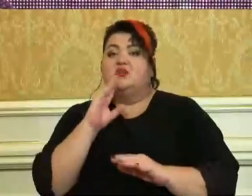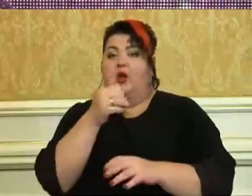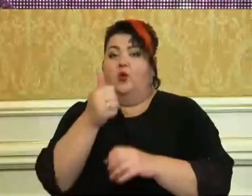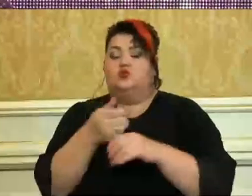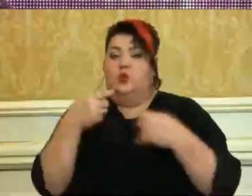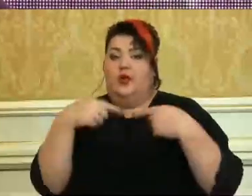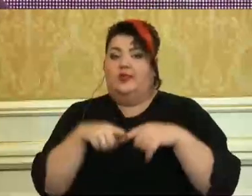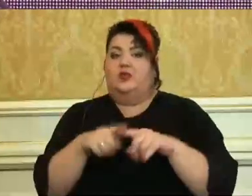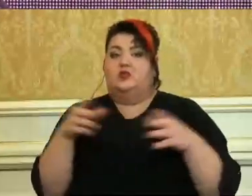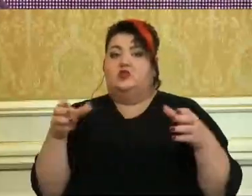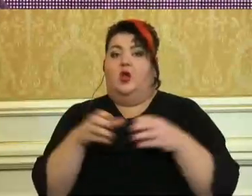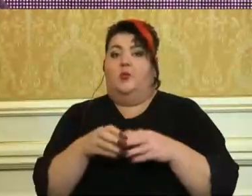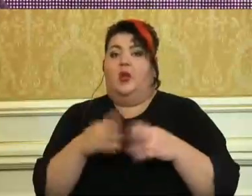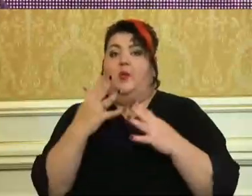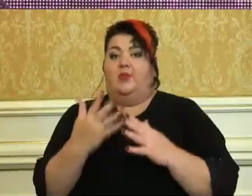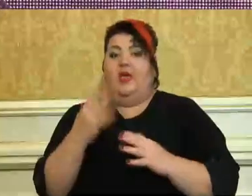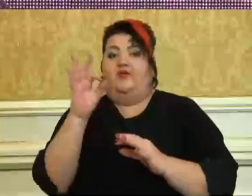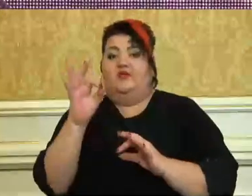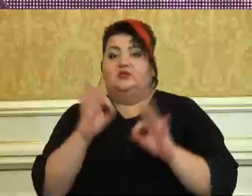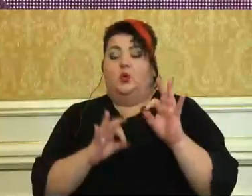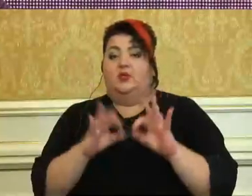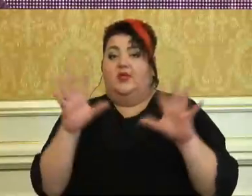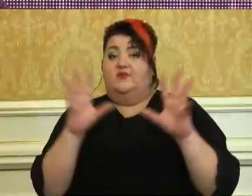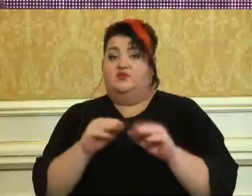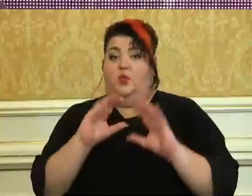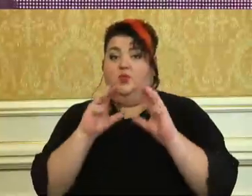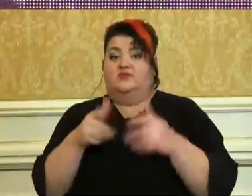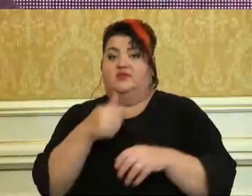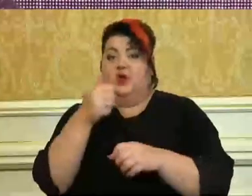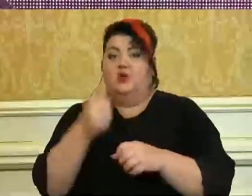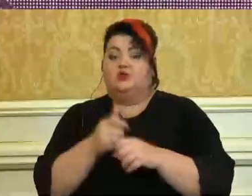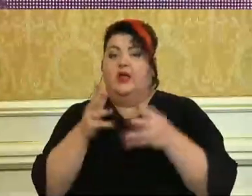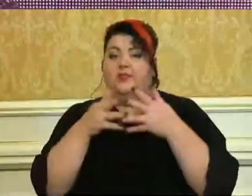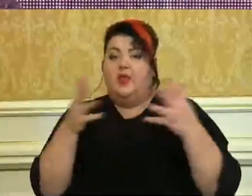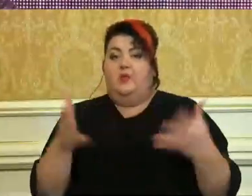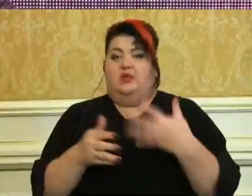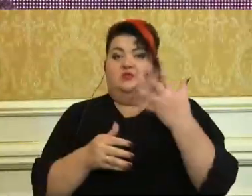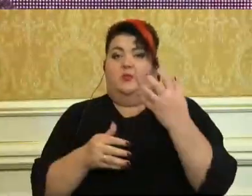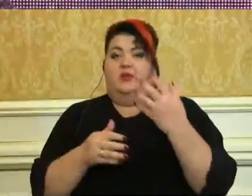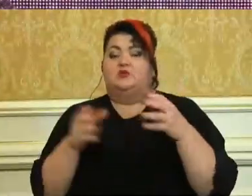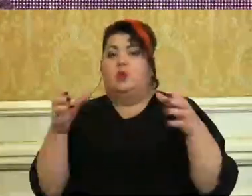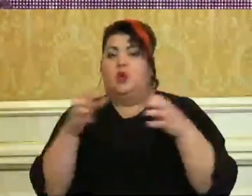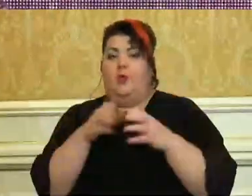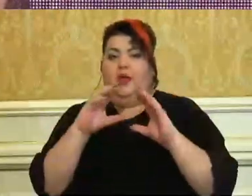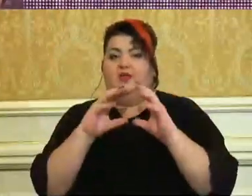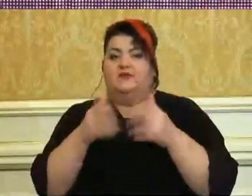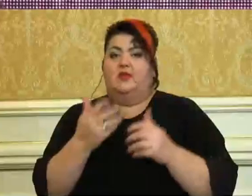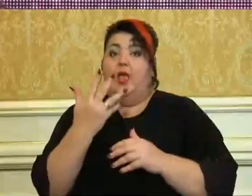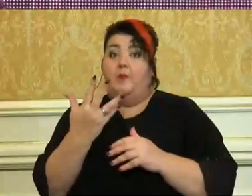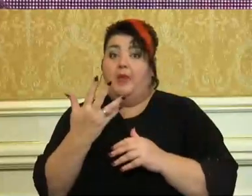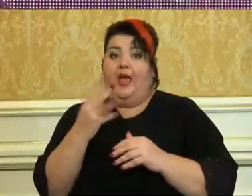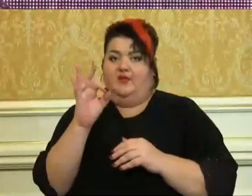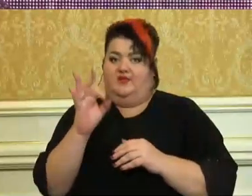are leading the technical companies, but already 5%, even 5% of the